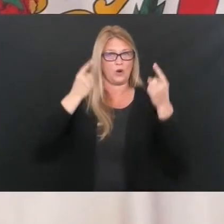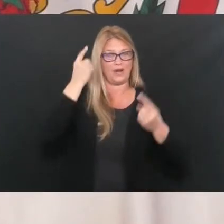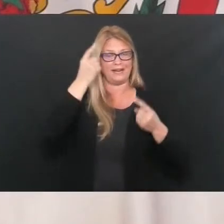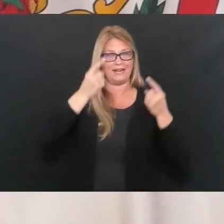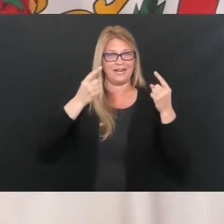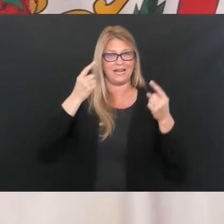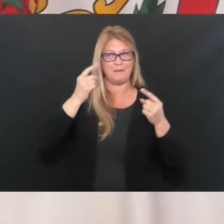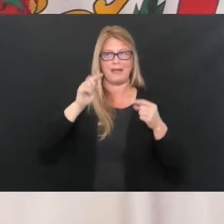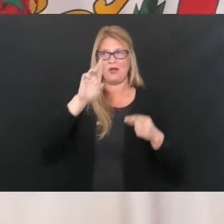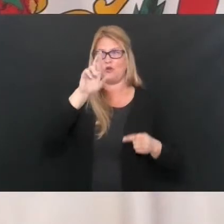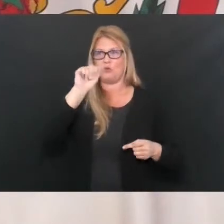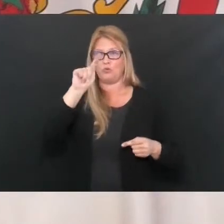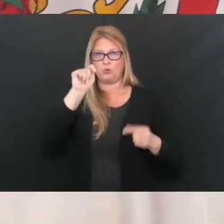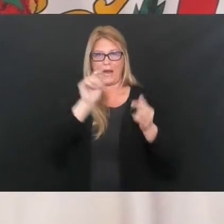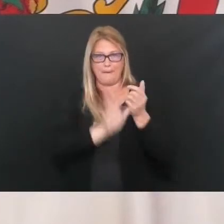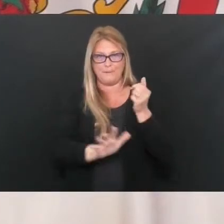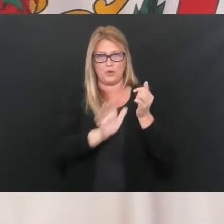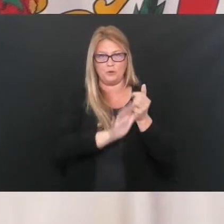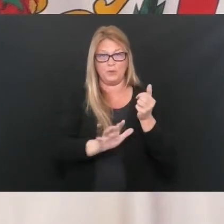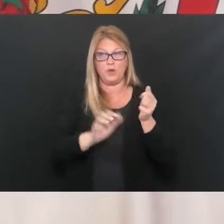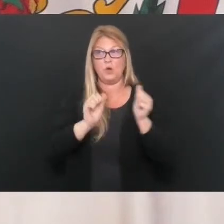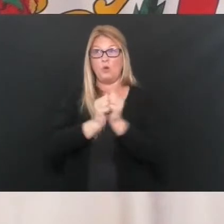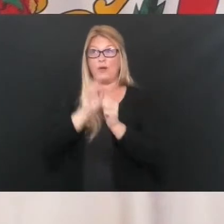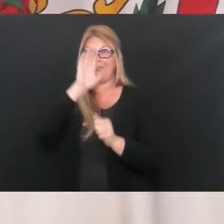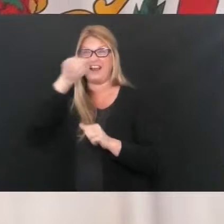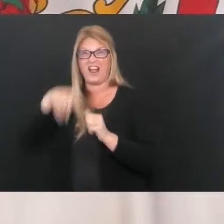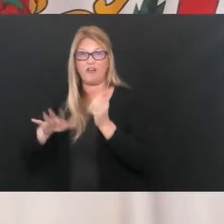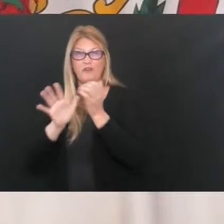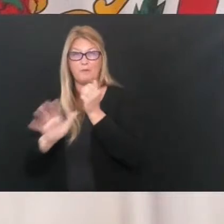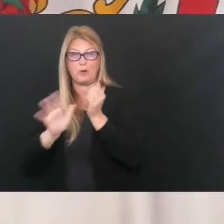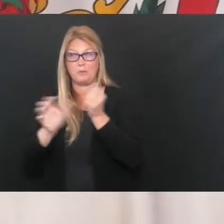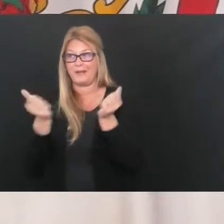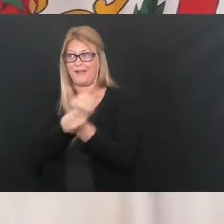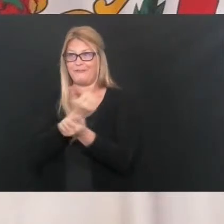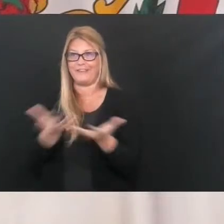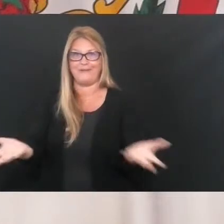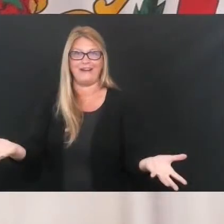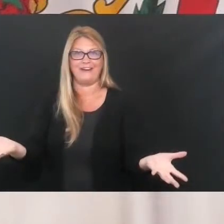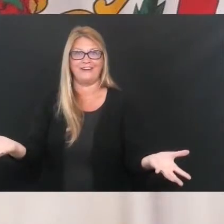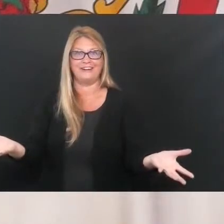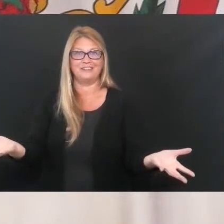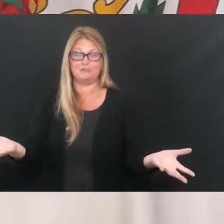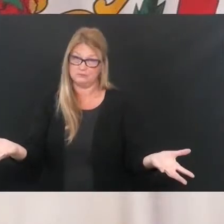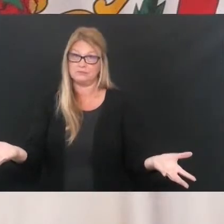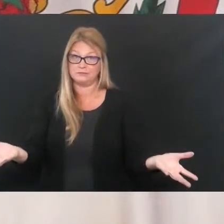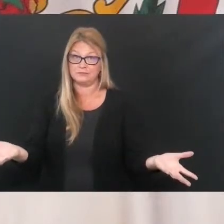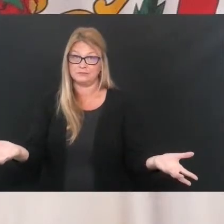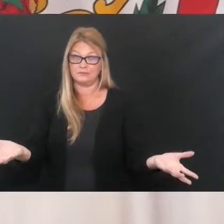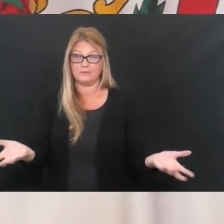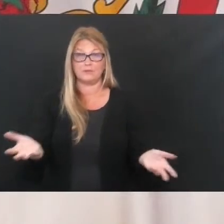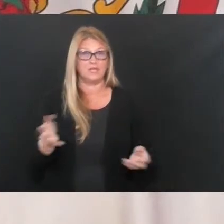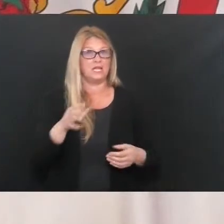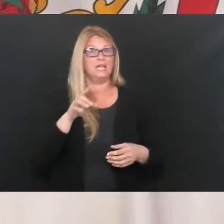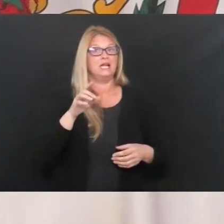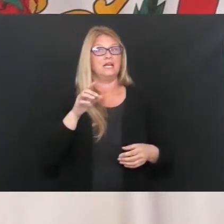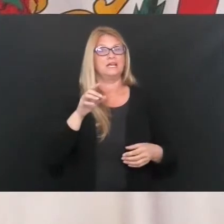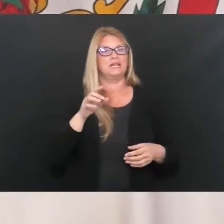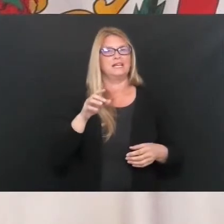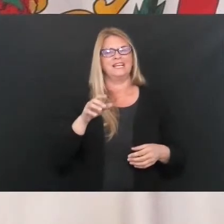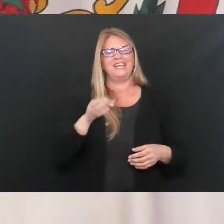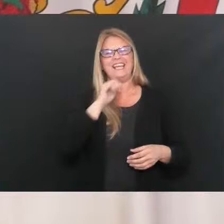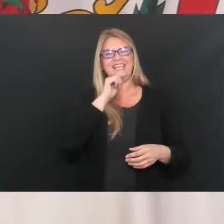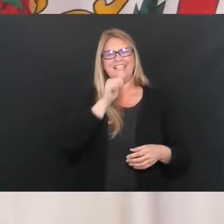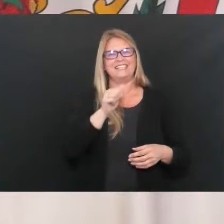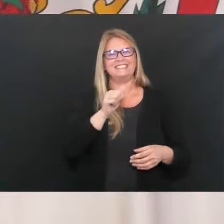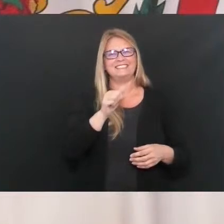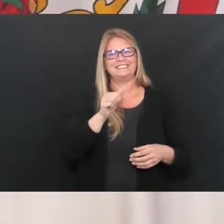are all around us when there's elephant dupe all around us as well, And but he didn't say rat pellets